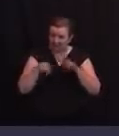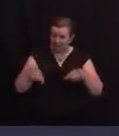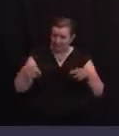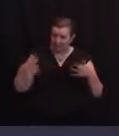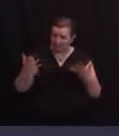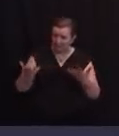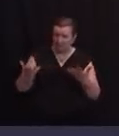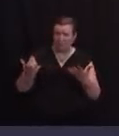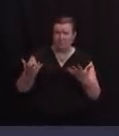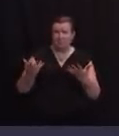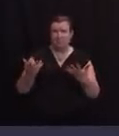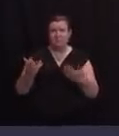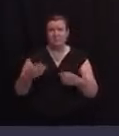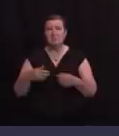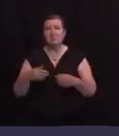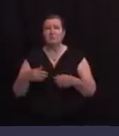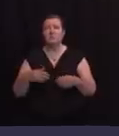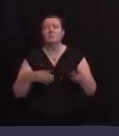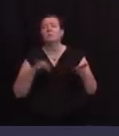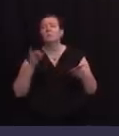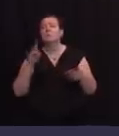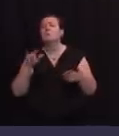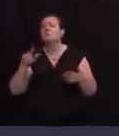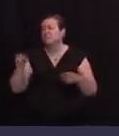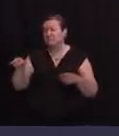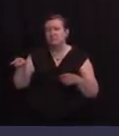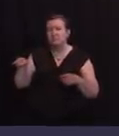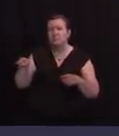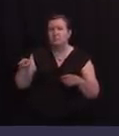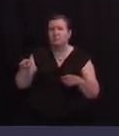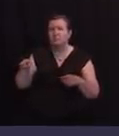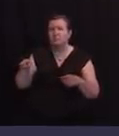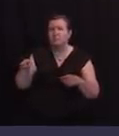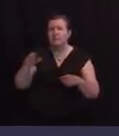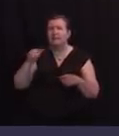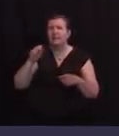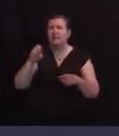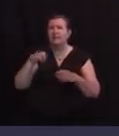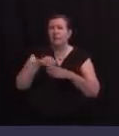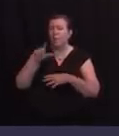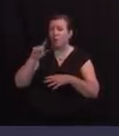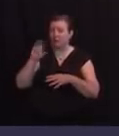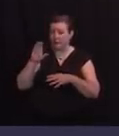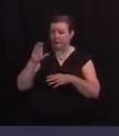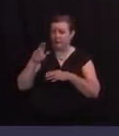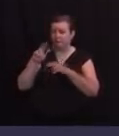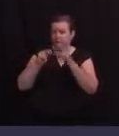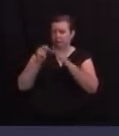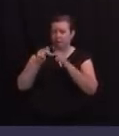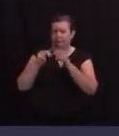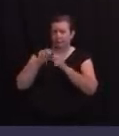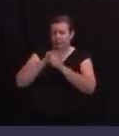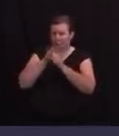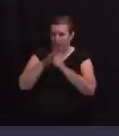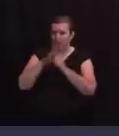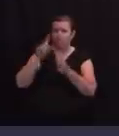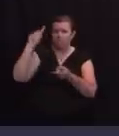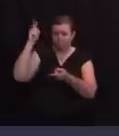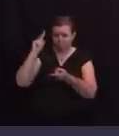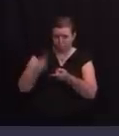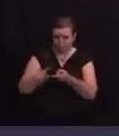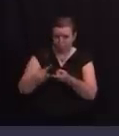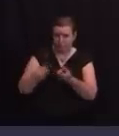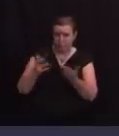on cases in long-term care facilities? Have COVID cases completely gone away or decreased measurably as a result of the